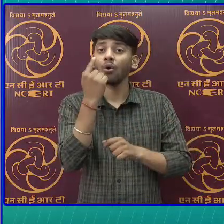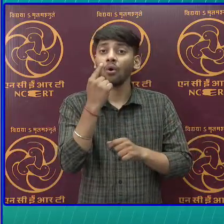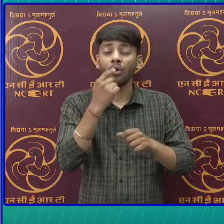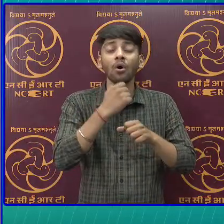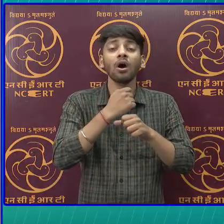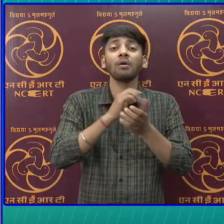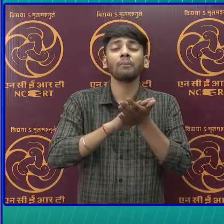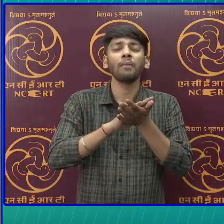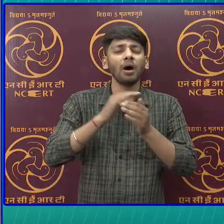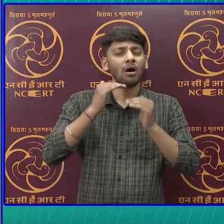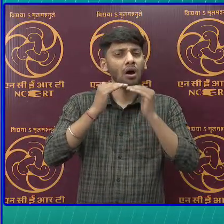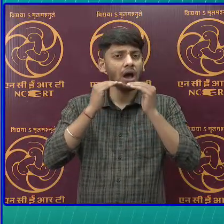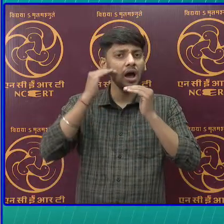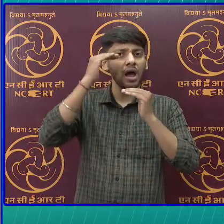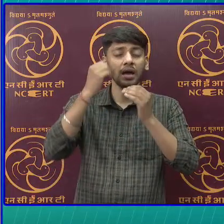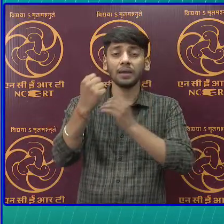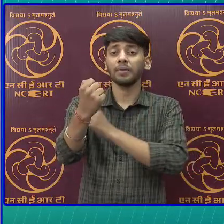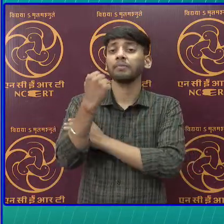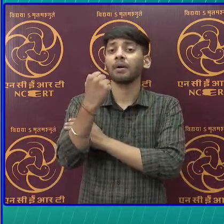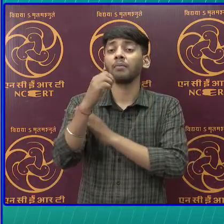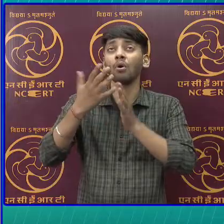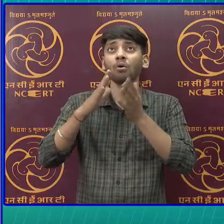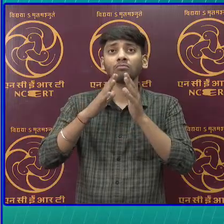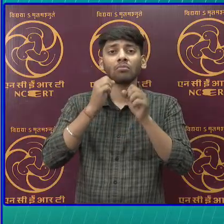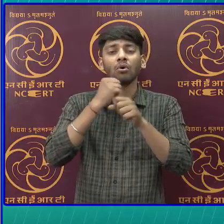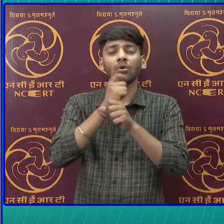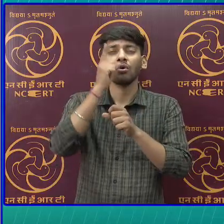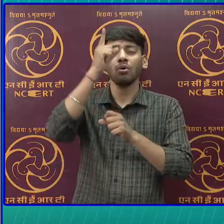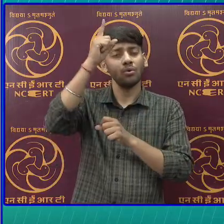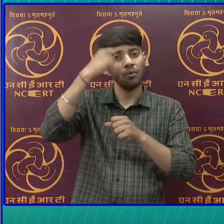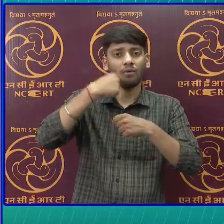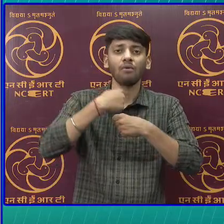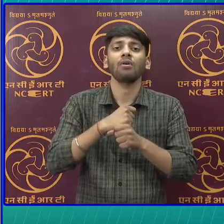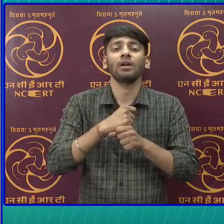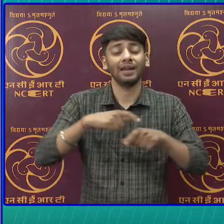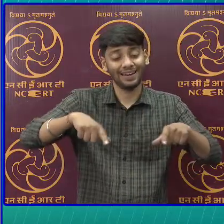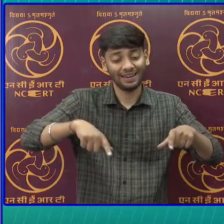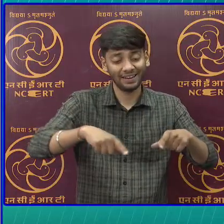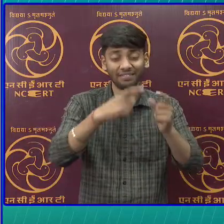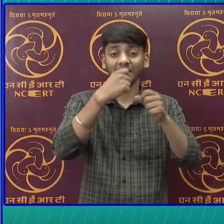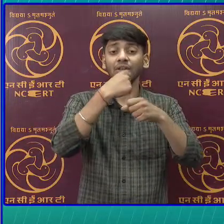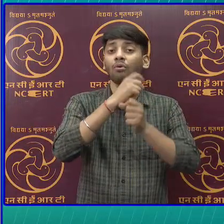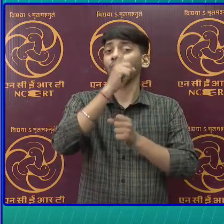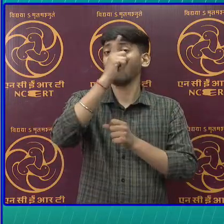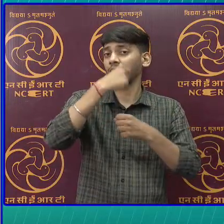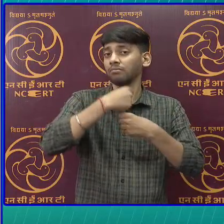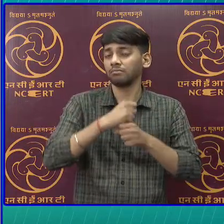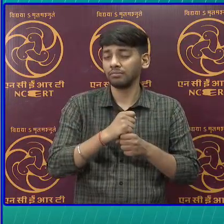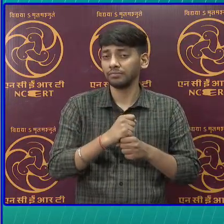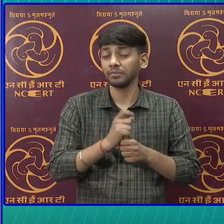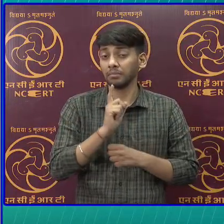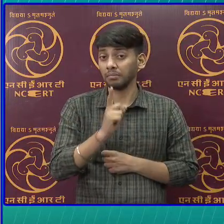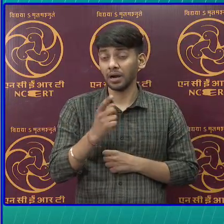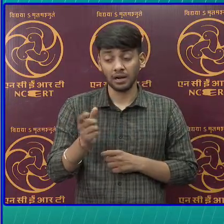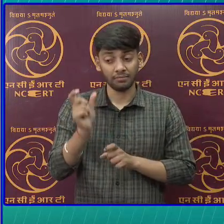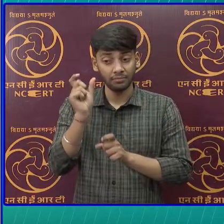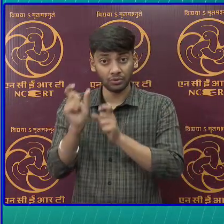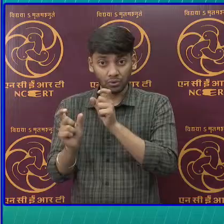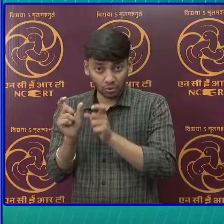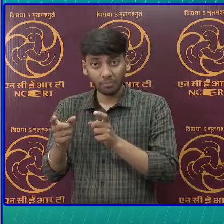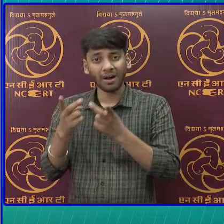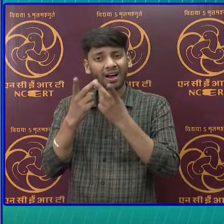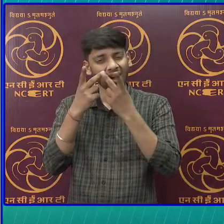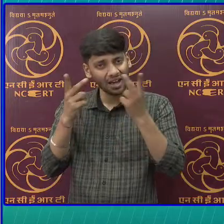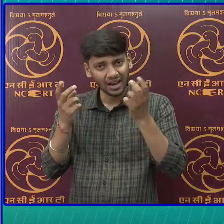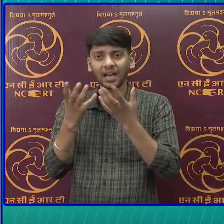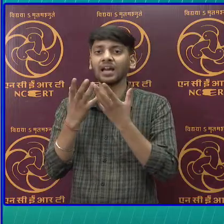high power or universe or Exactly. God, whatever you term it Right. as. Okay, so we human beings can create